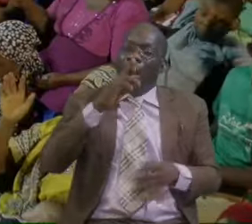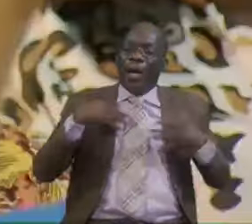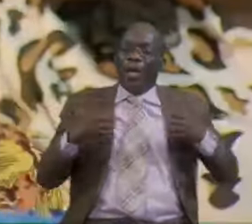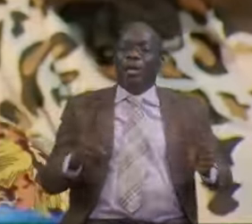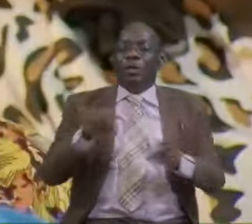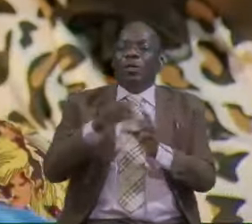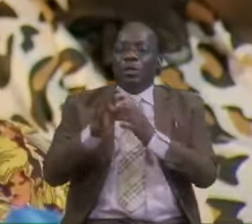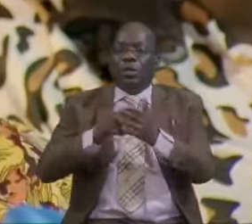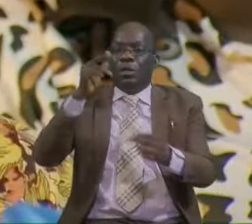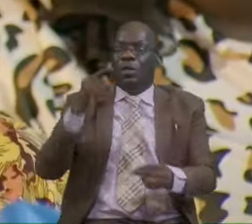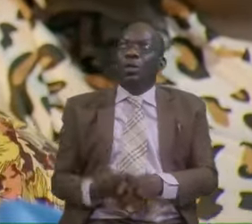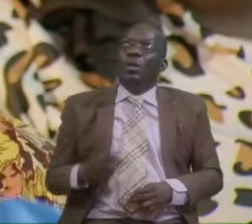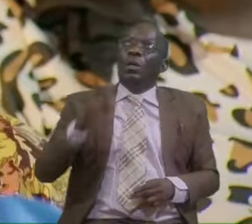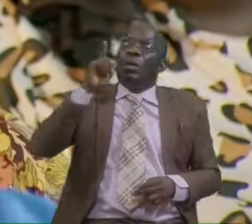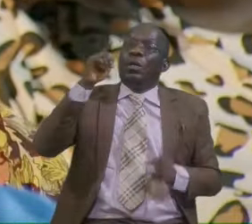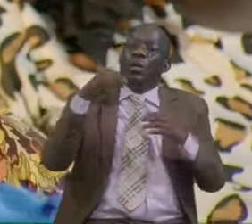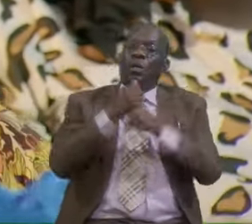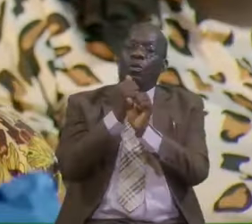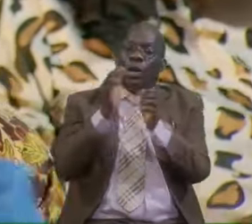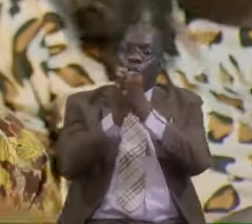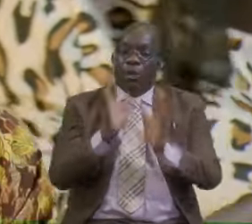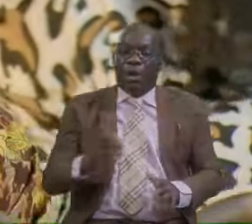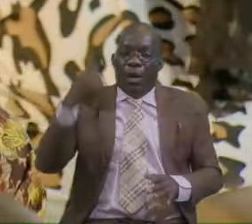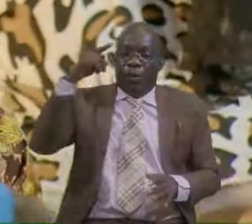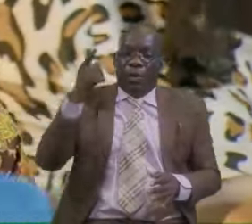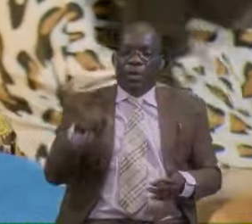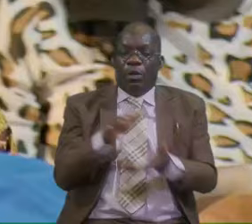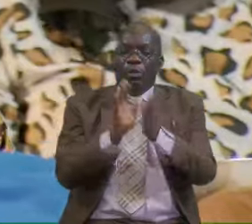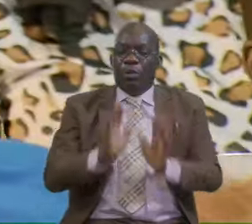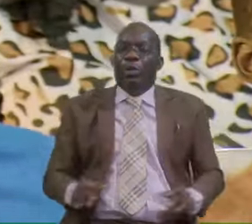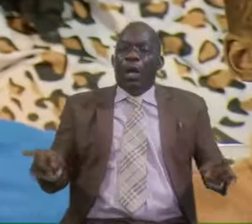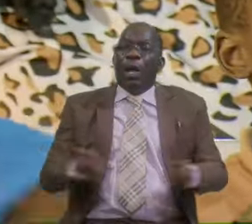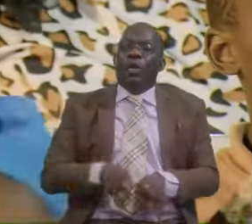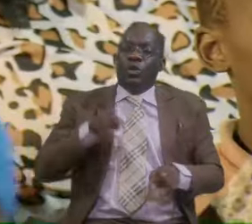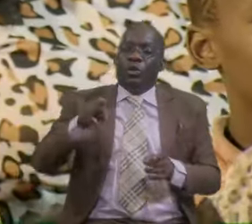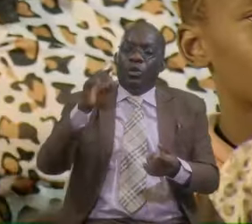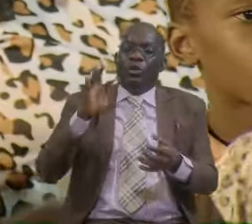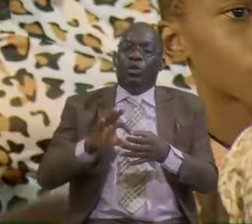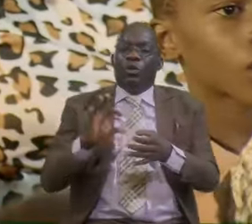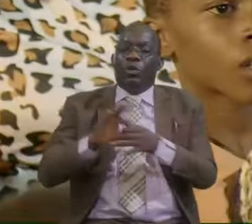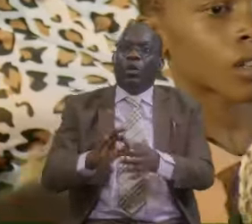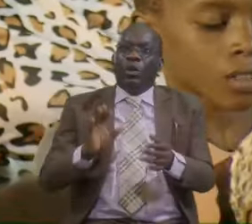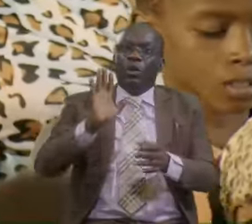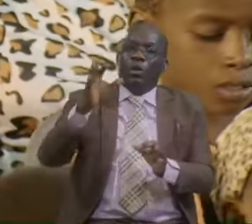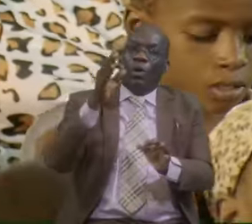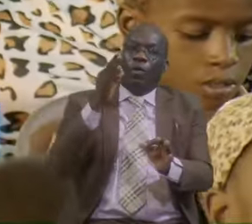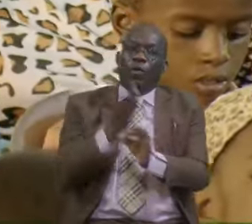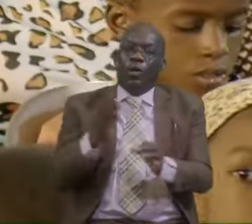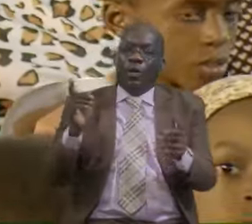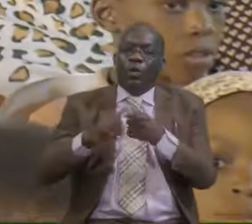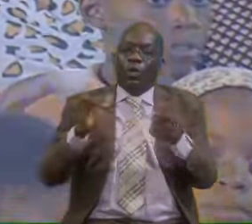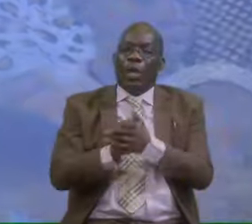He maketh intercession for the saints, and as you join your faith to that intercession of